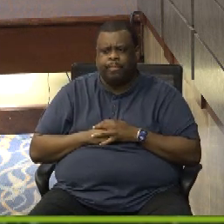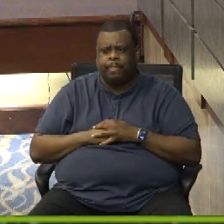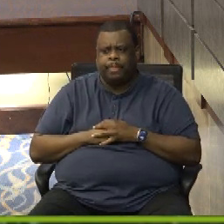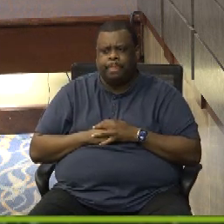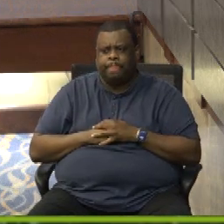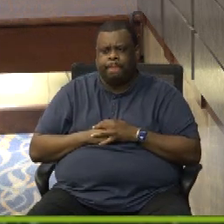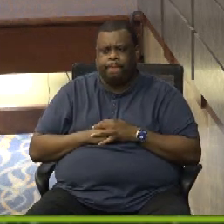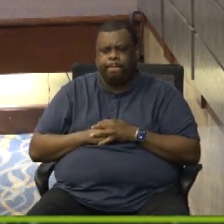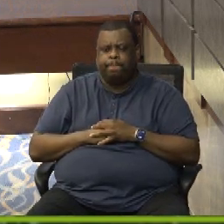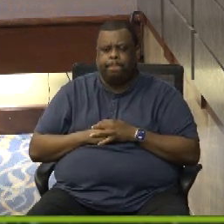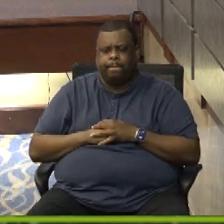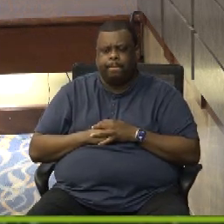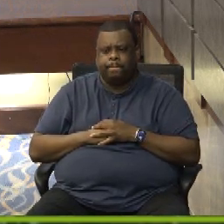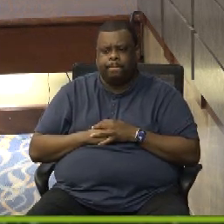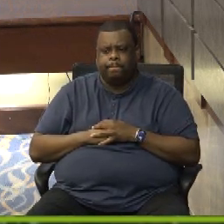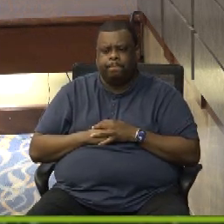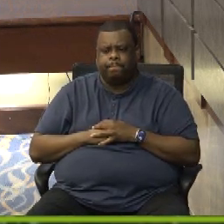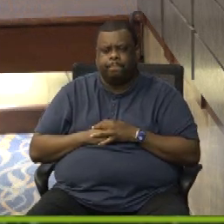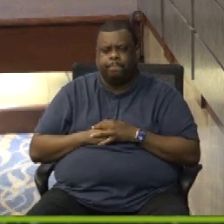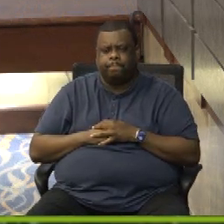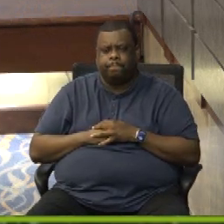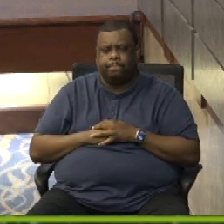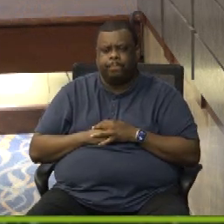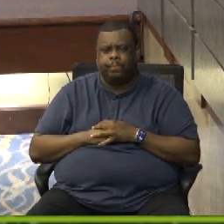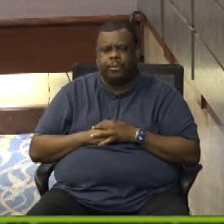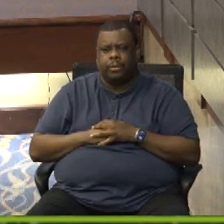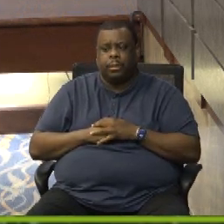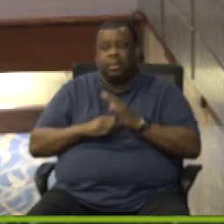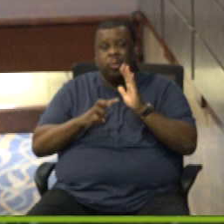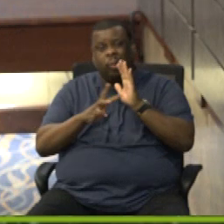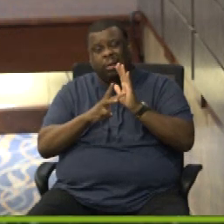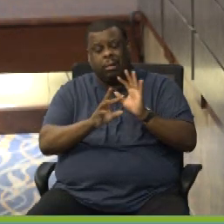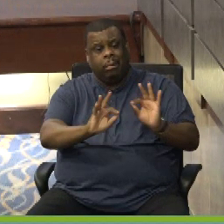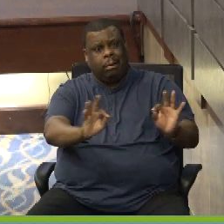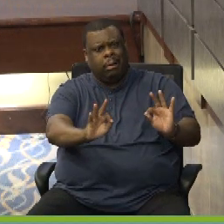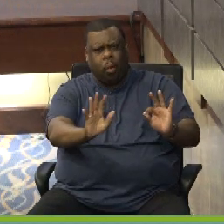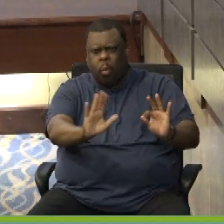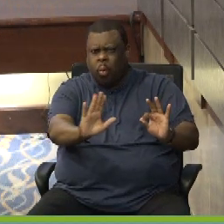That dares you to define Waco by just one thing.